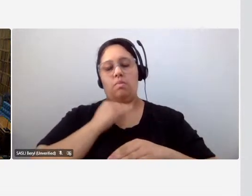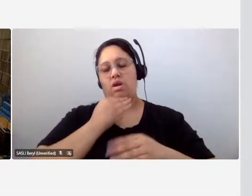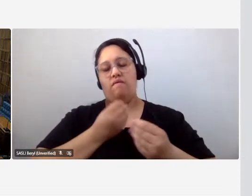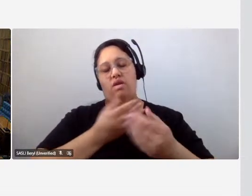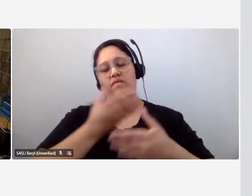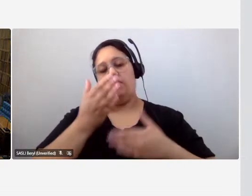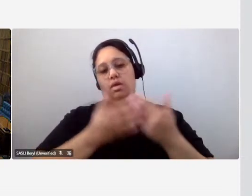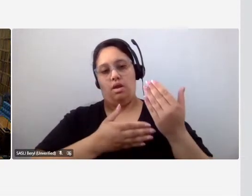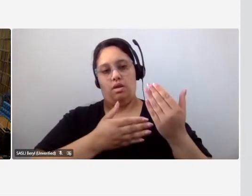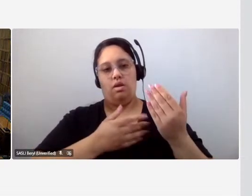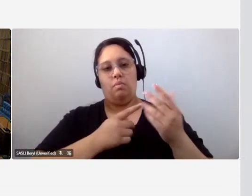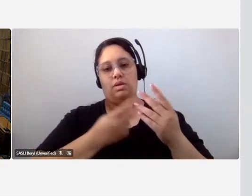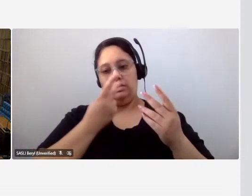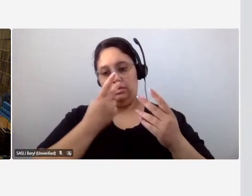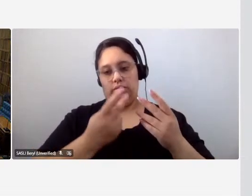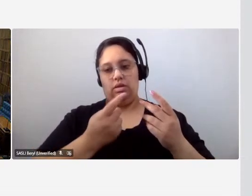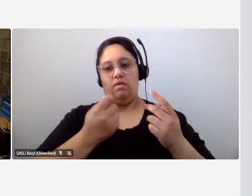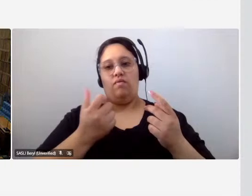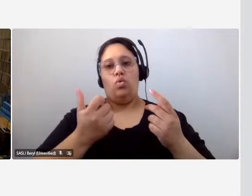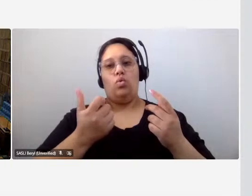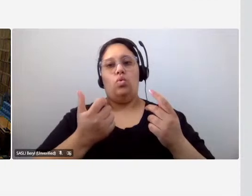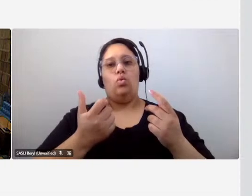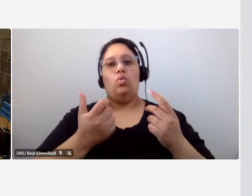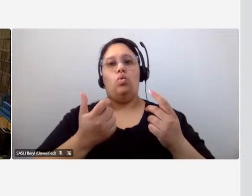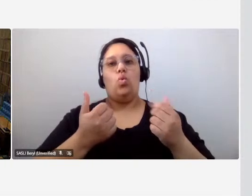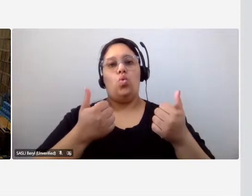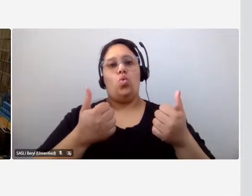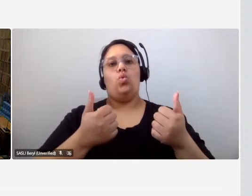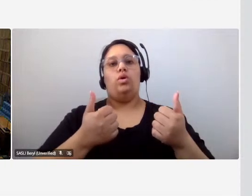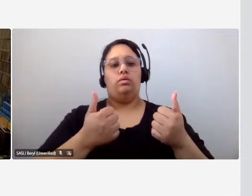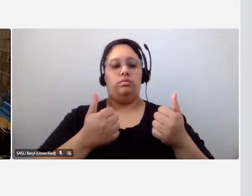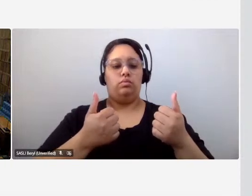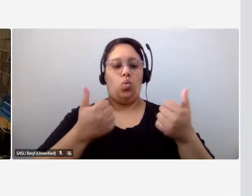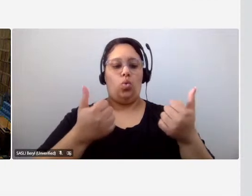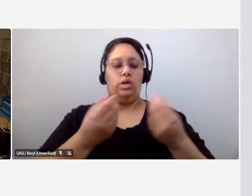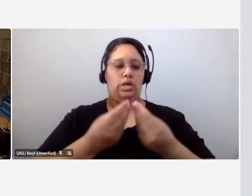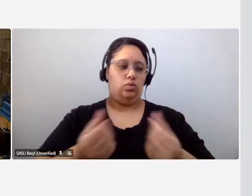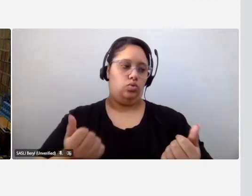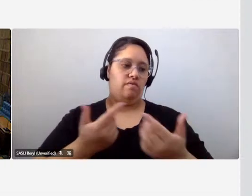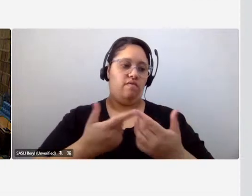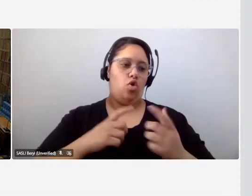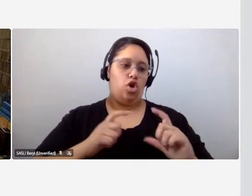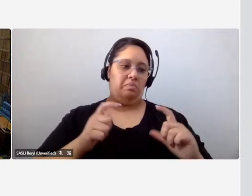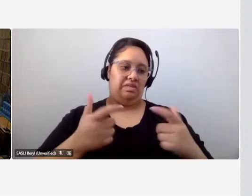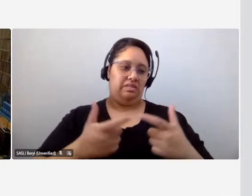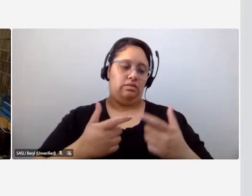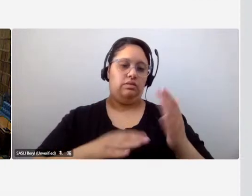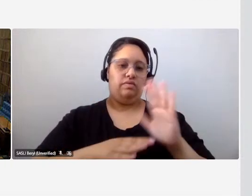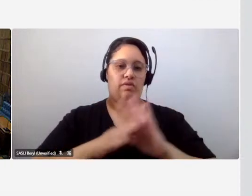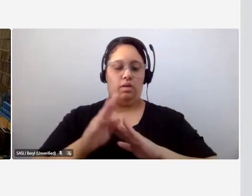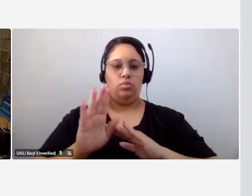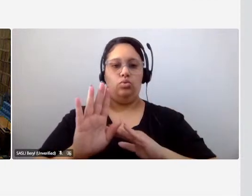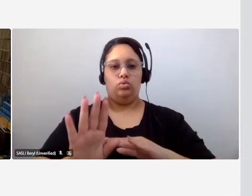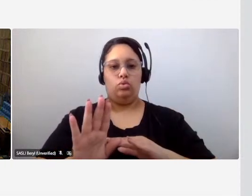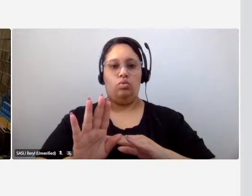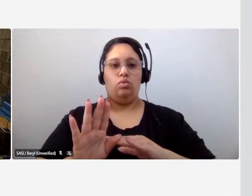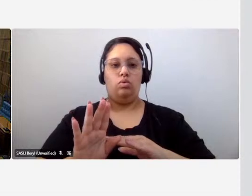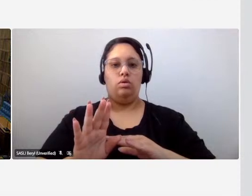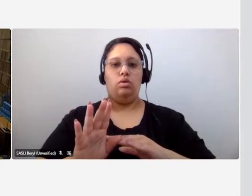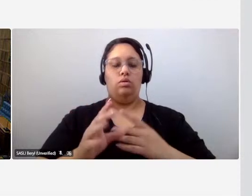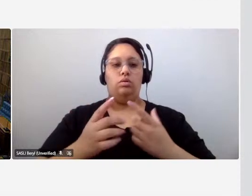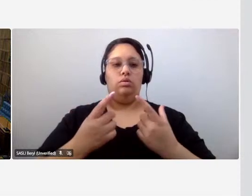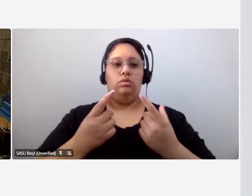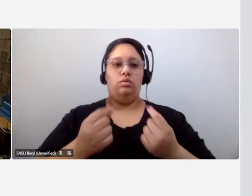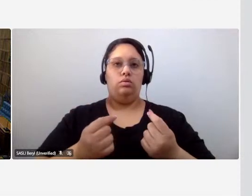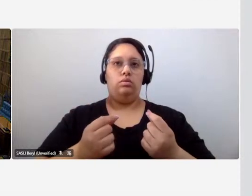end as well. I see already a couple of very good resolutions for the committee developing. So what we will